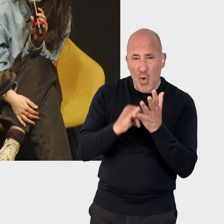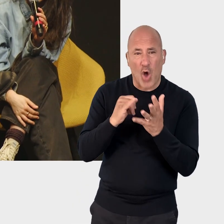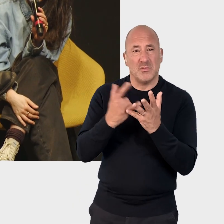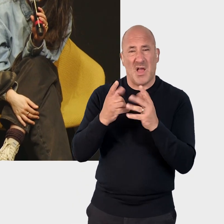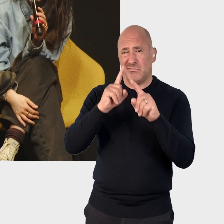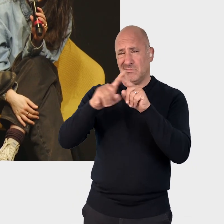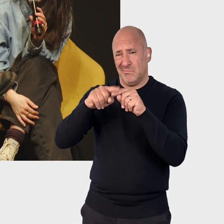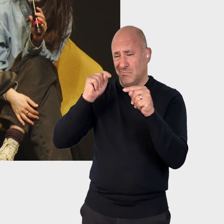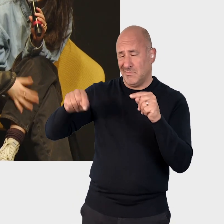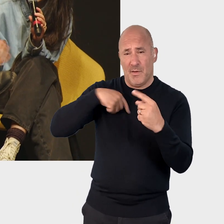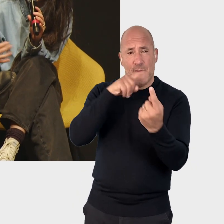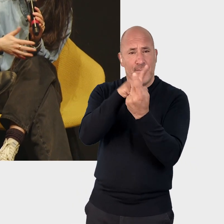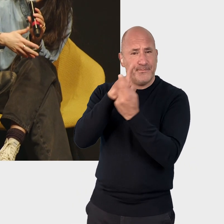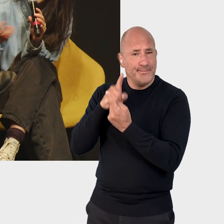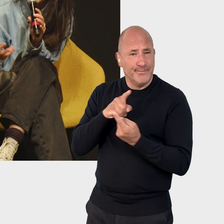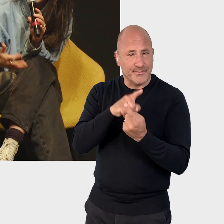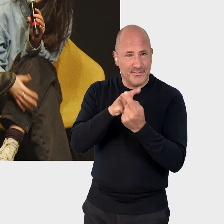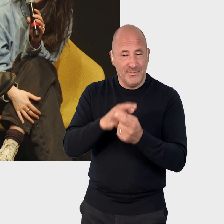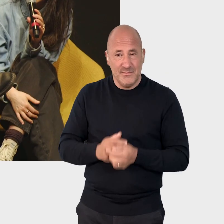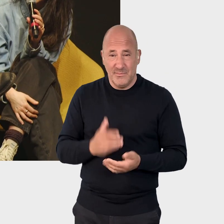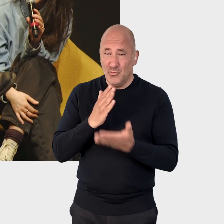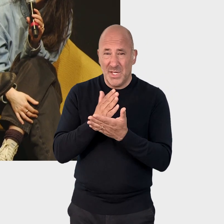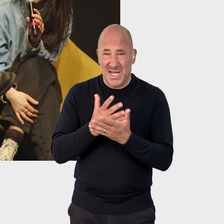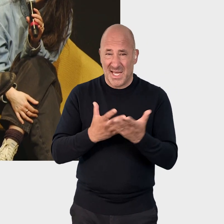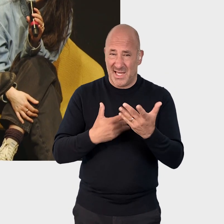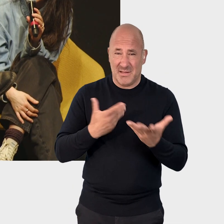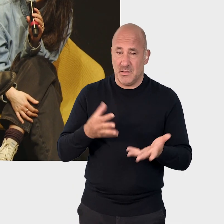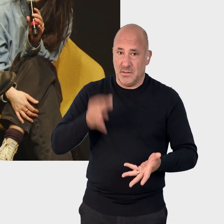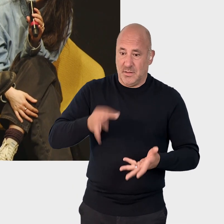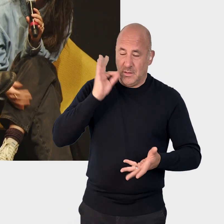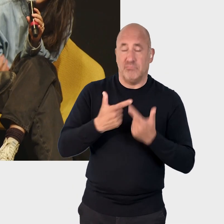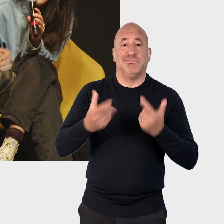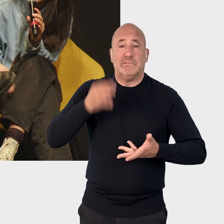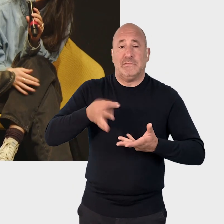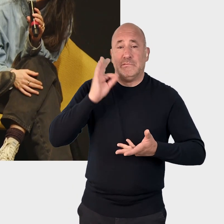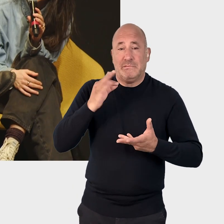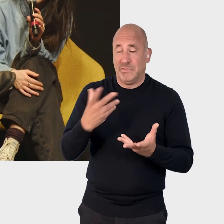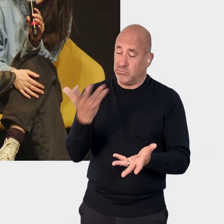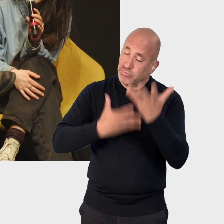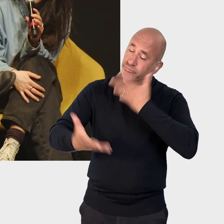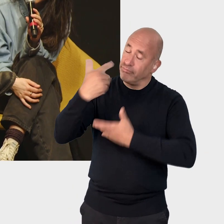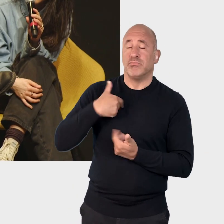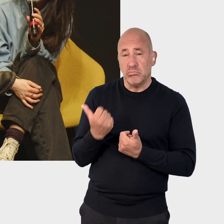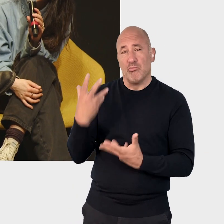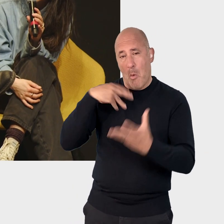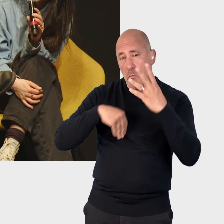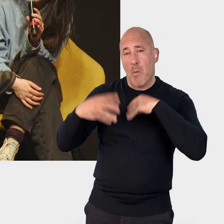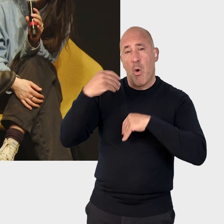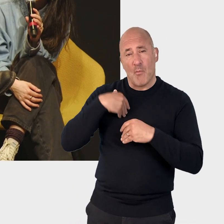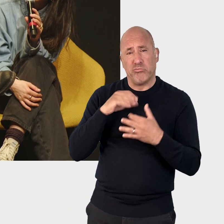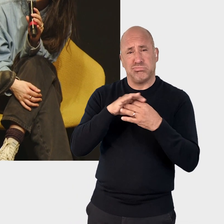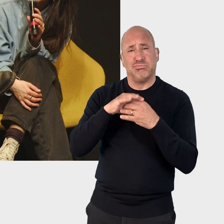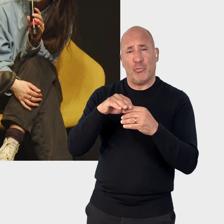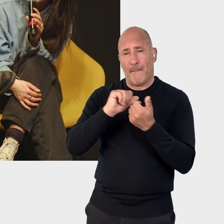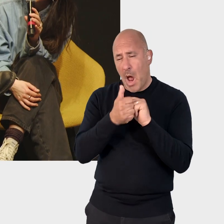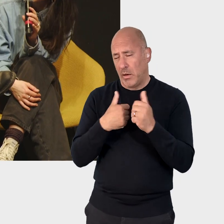Empire, and Ross and all of the amazing artists and people we started to meet in the city. So we just listened. We had a lot of cups of tea. We spent a lot